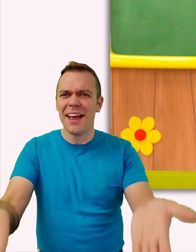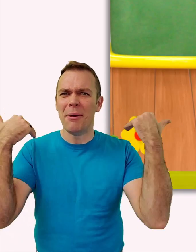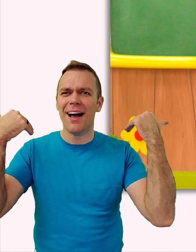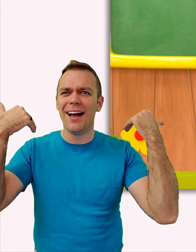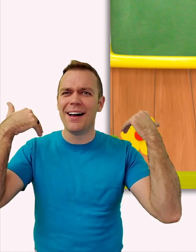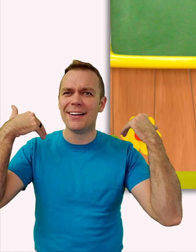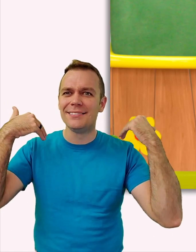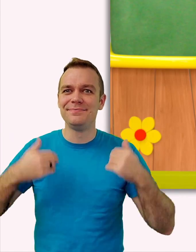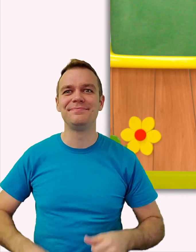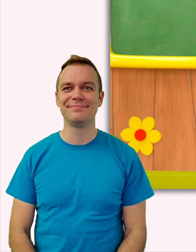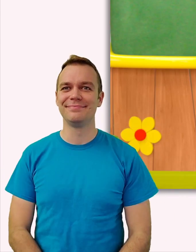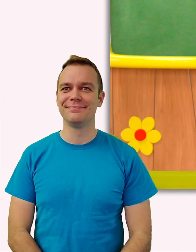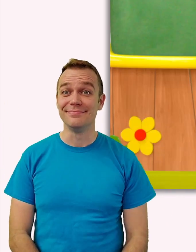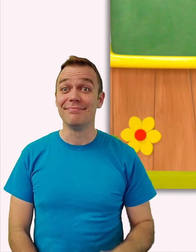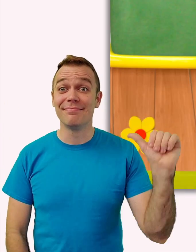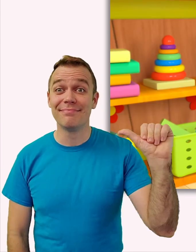Let's go!